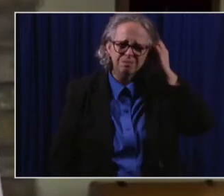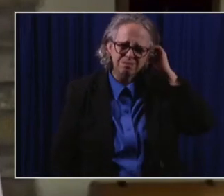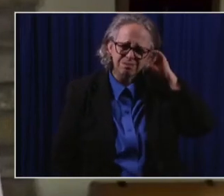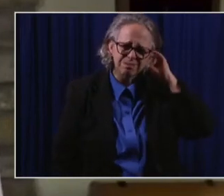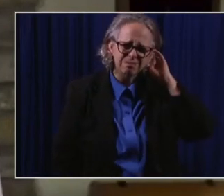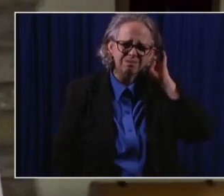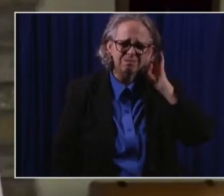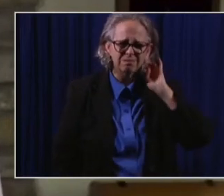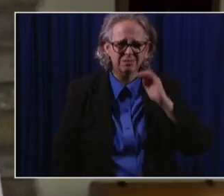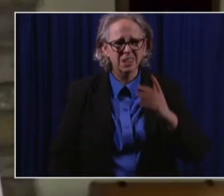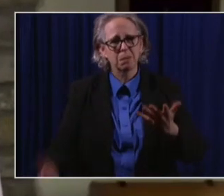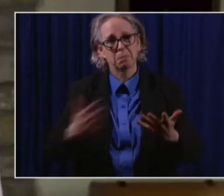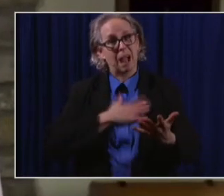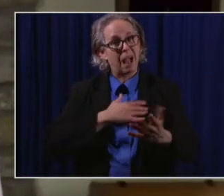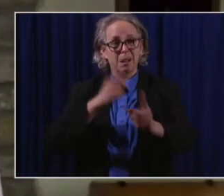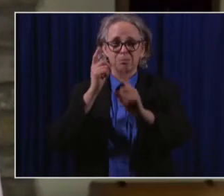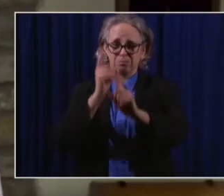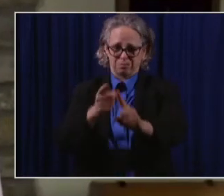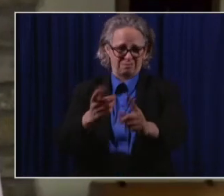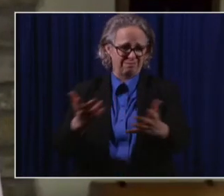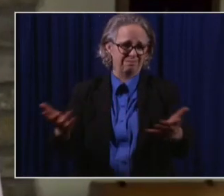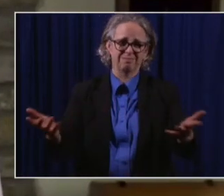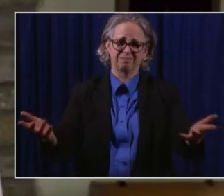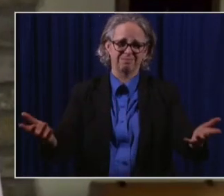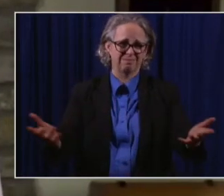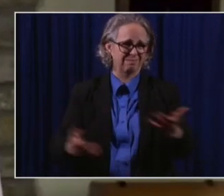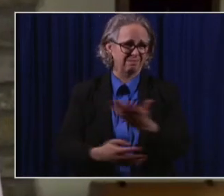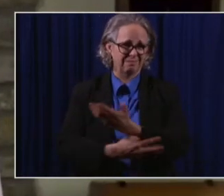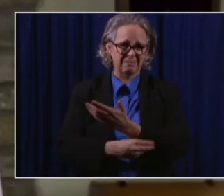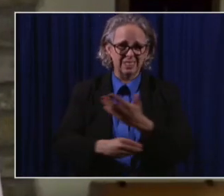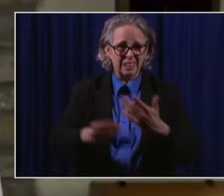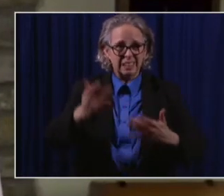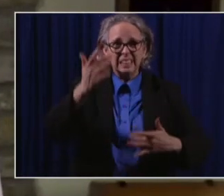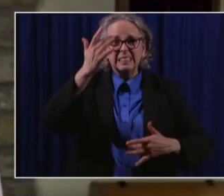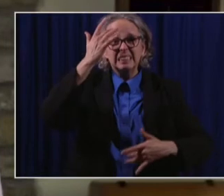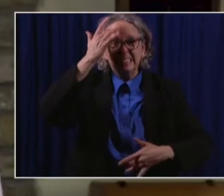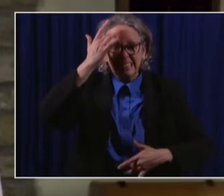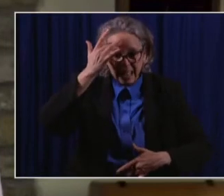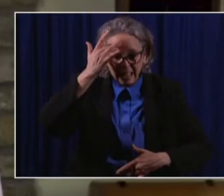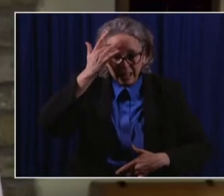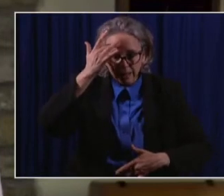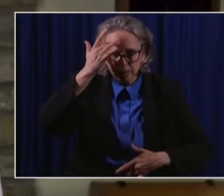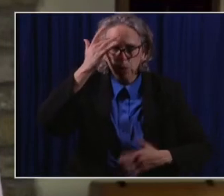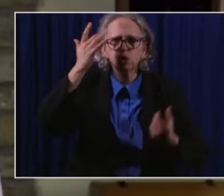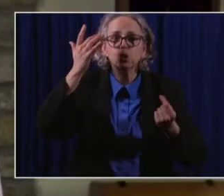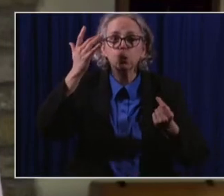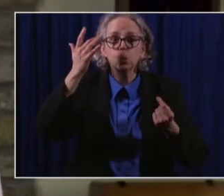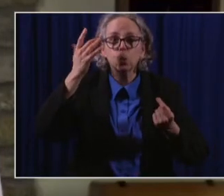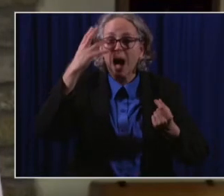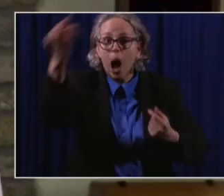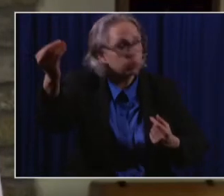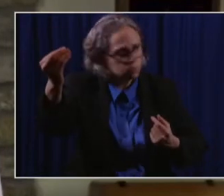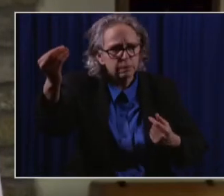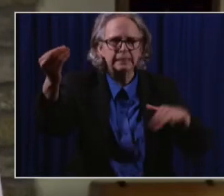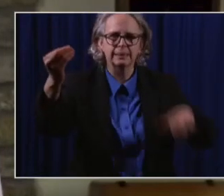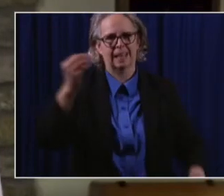is the same. Stay home when you're sick. Keep your distance. Wear a mask. Wash your hands.